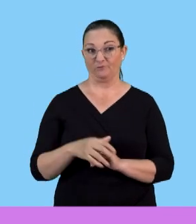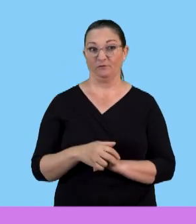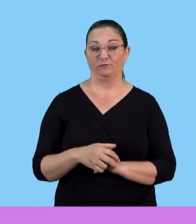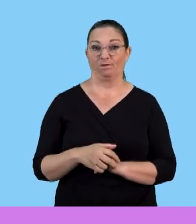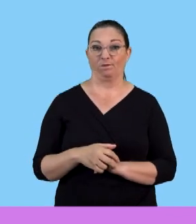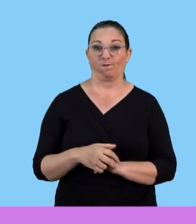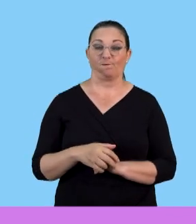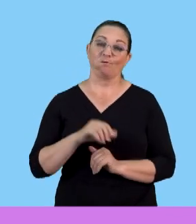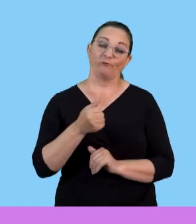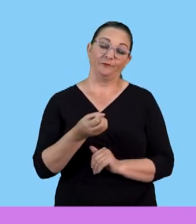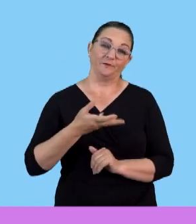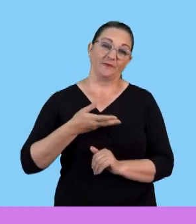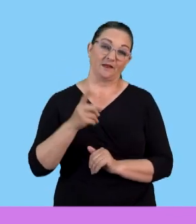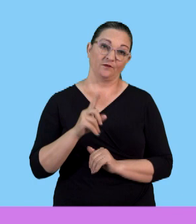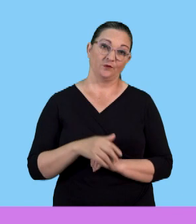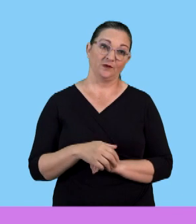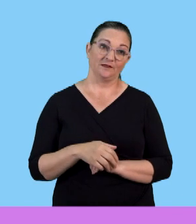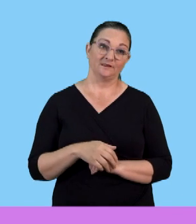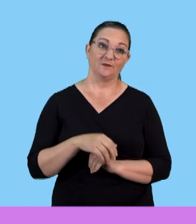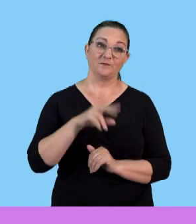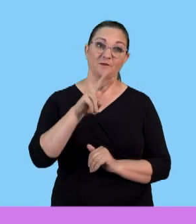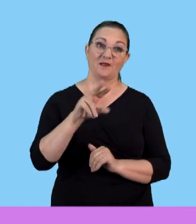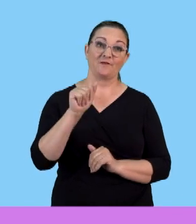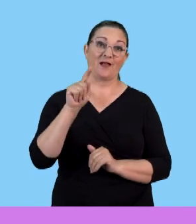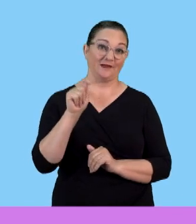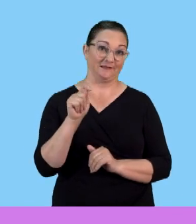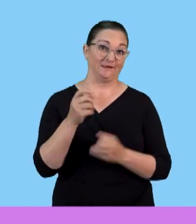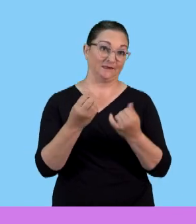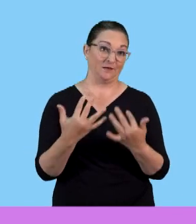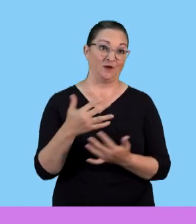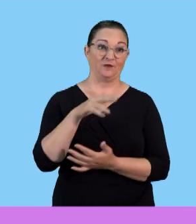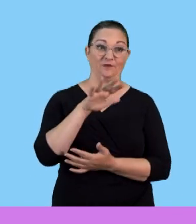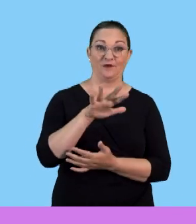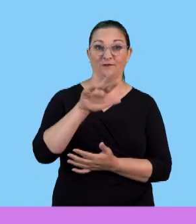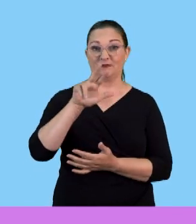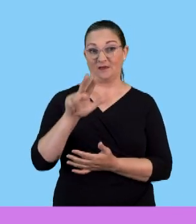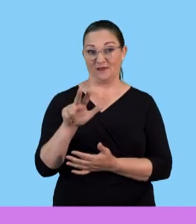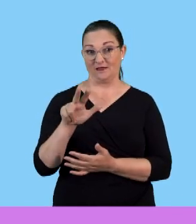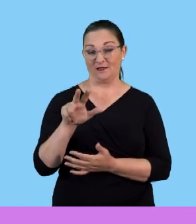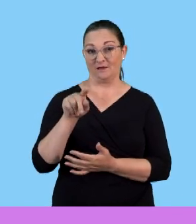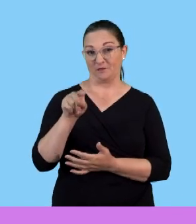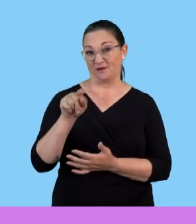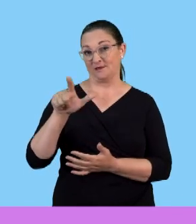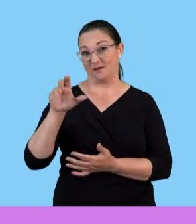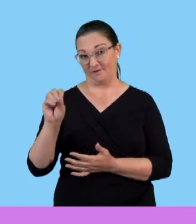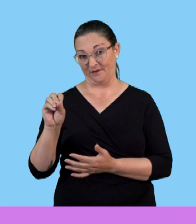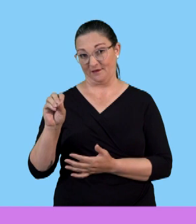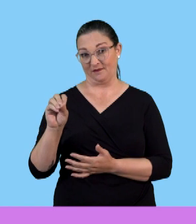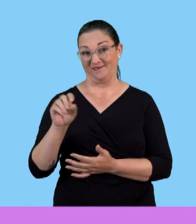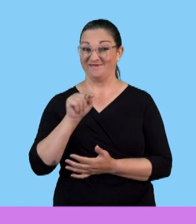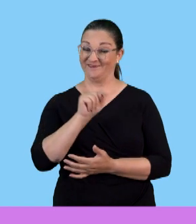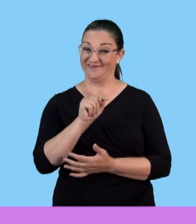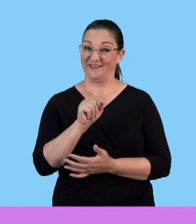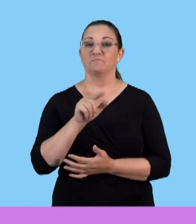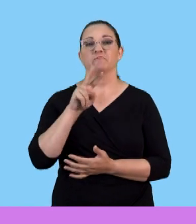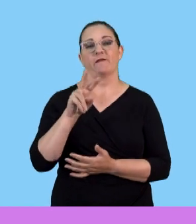391.30 cents. So this will give you the VAT amount of 58 Rand 70. So this